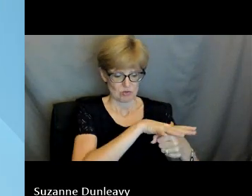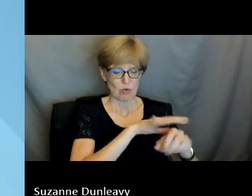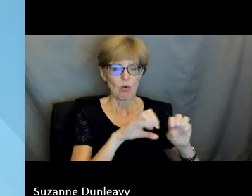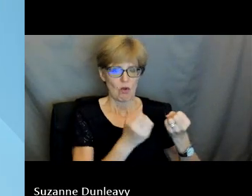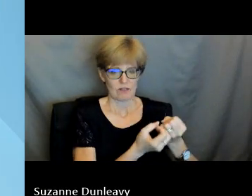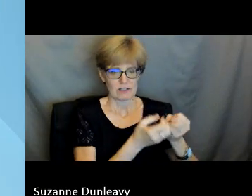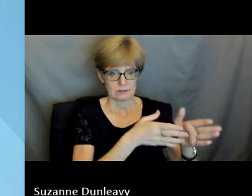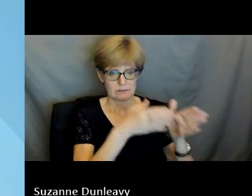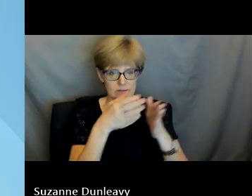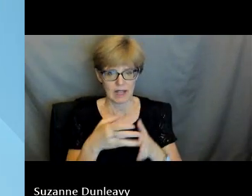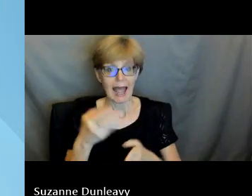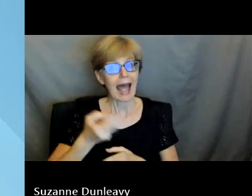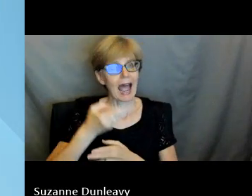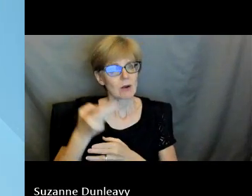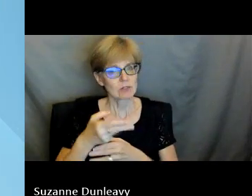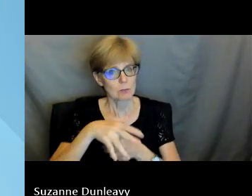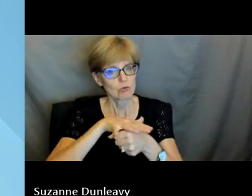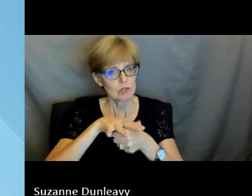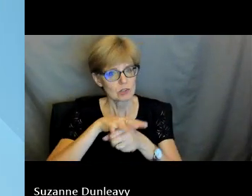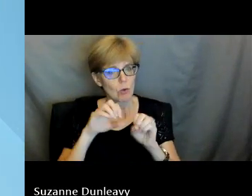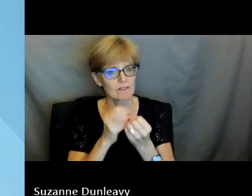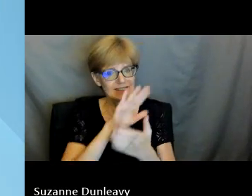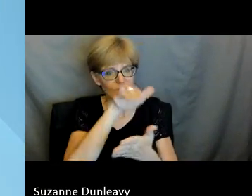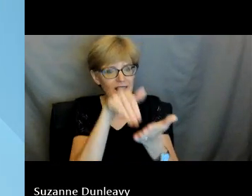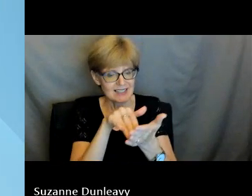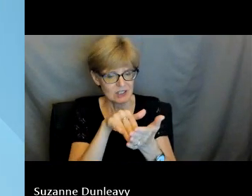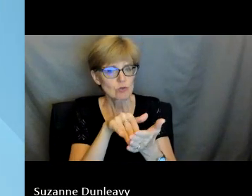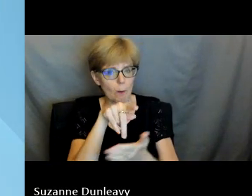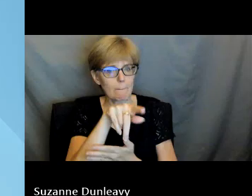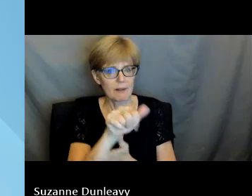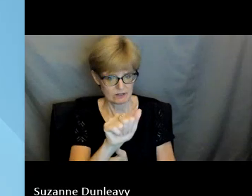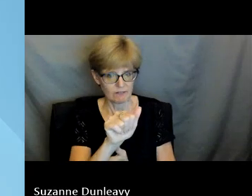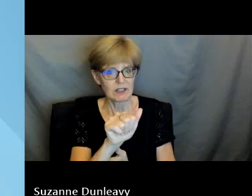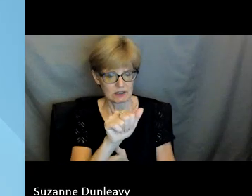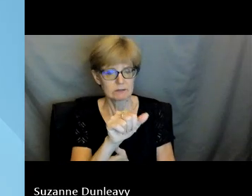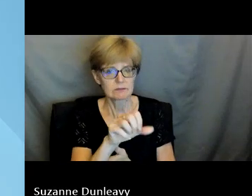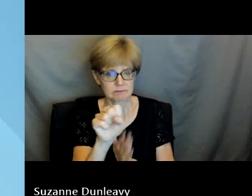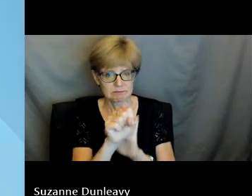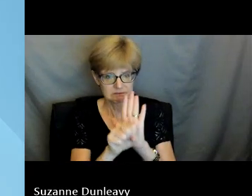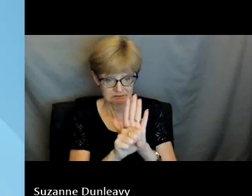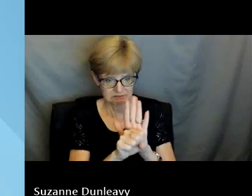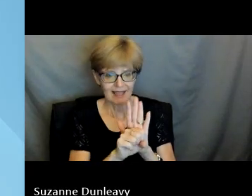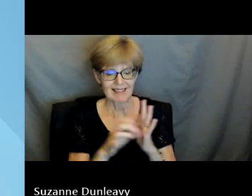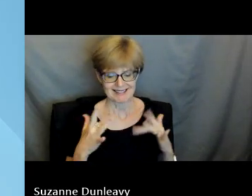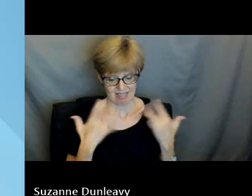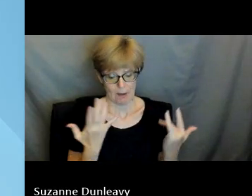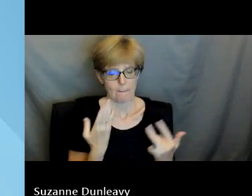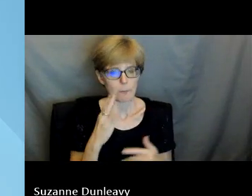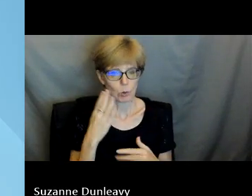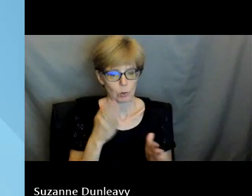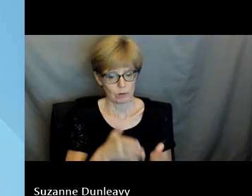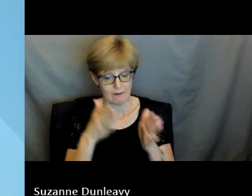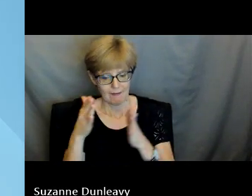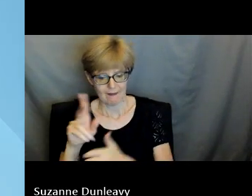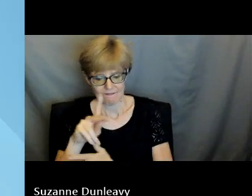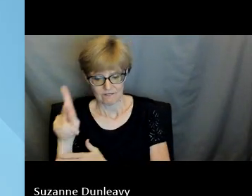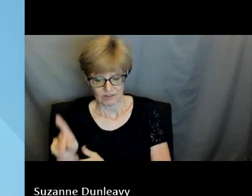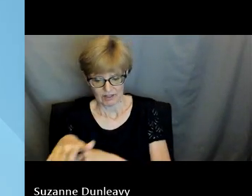Our Harrisburg Regional Office serves the central area of the state, and that's in that light blue. And then our Philadelphia